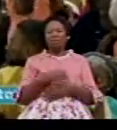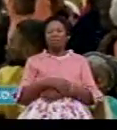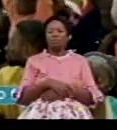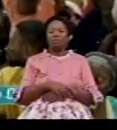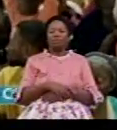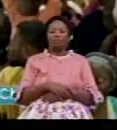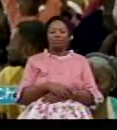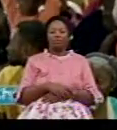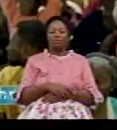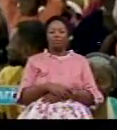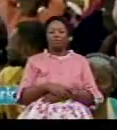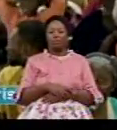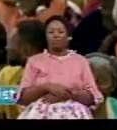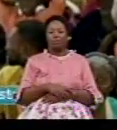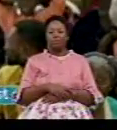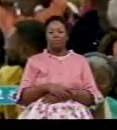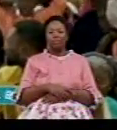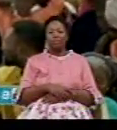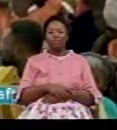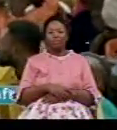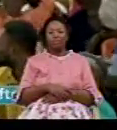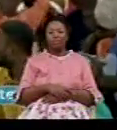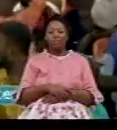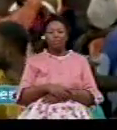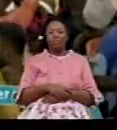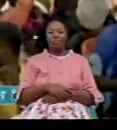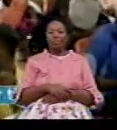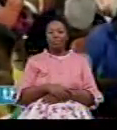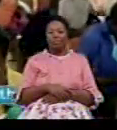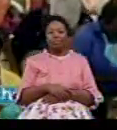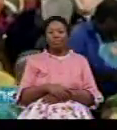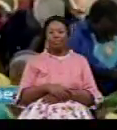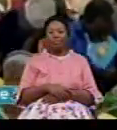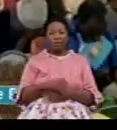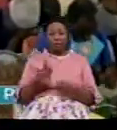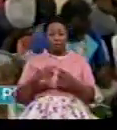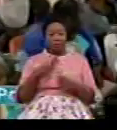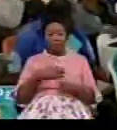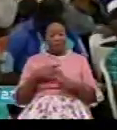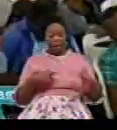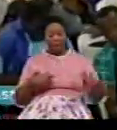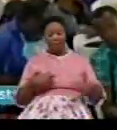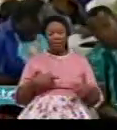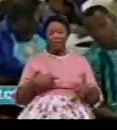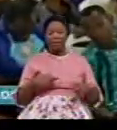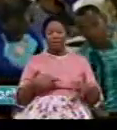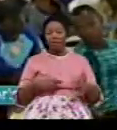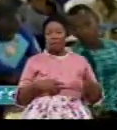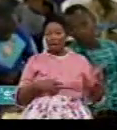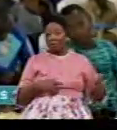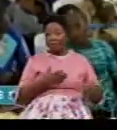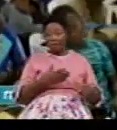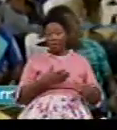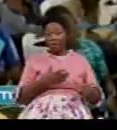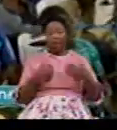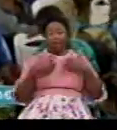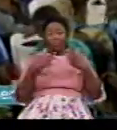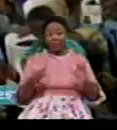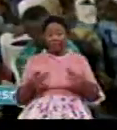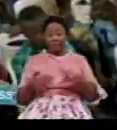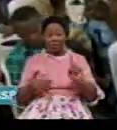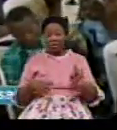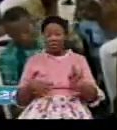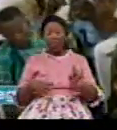To the far back. Please, our counselors, we are waiting for you. You raise up the flag, if you are